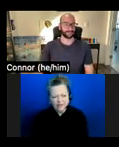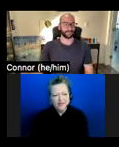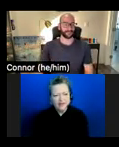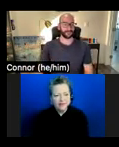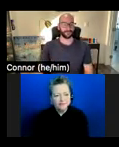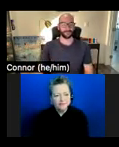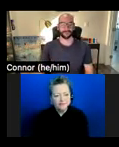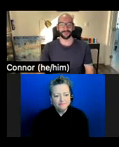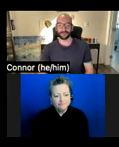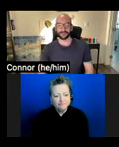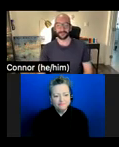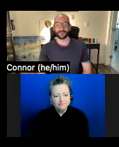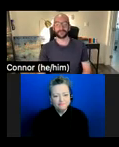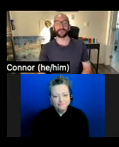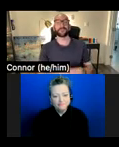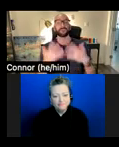demo.